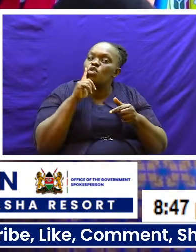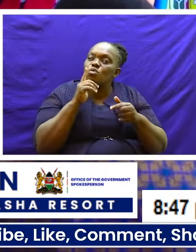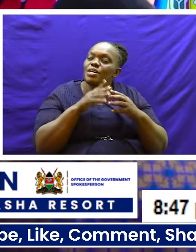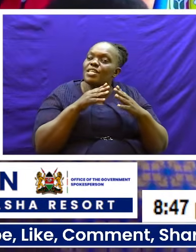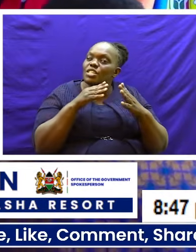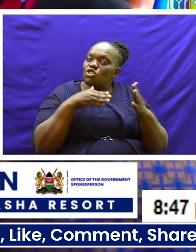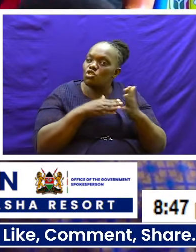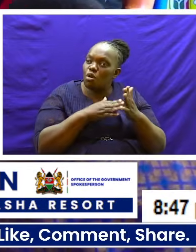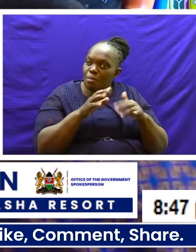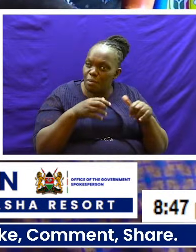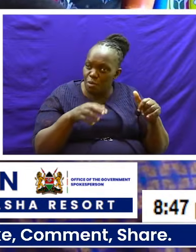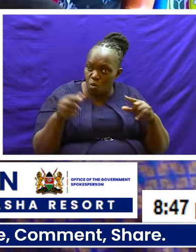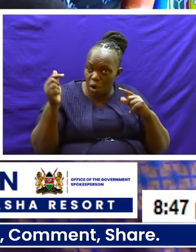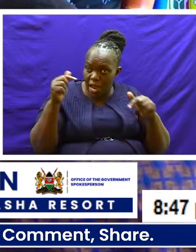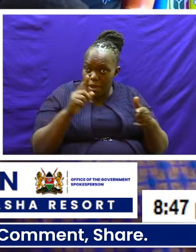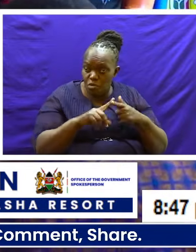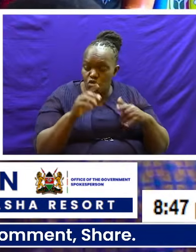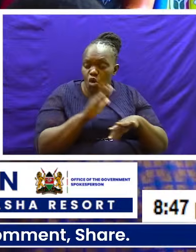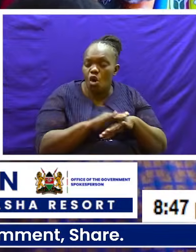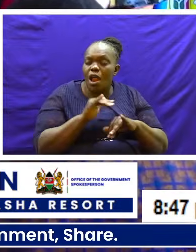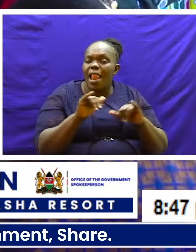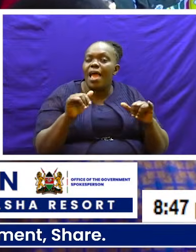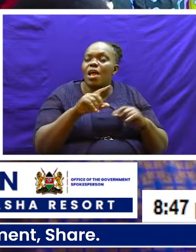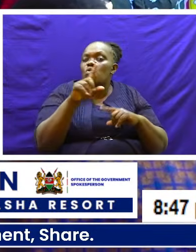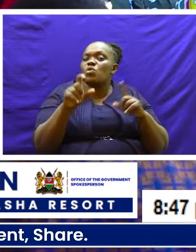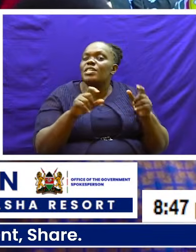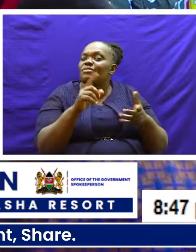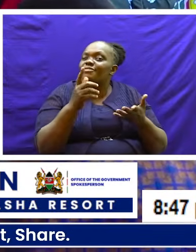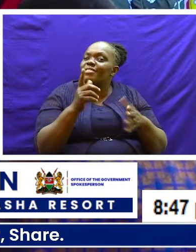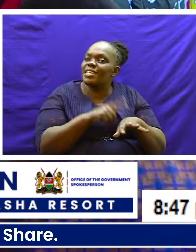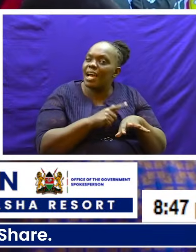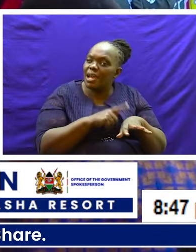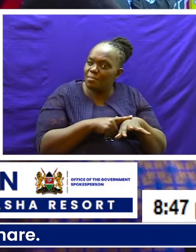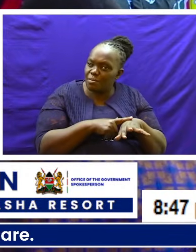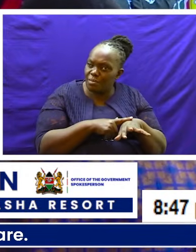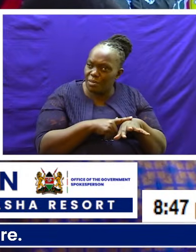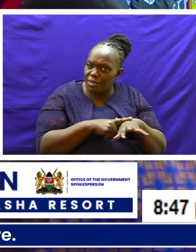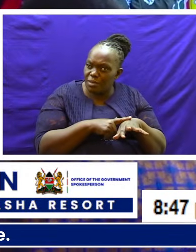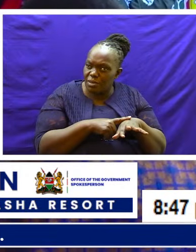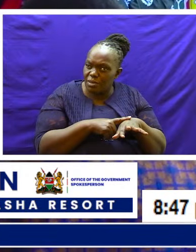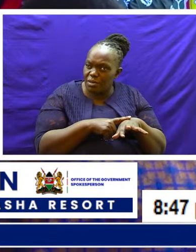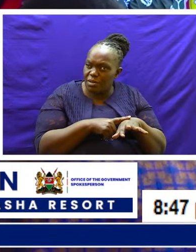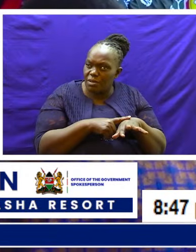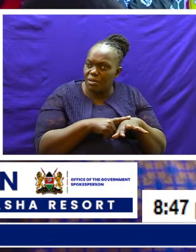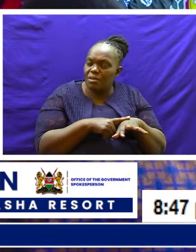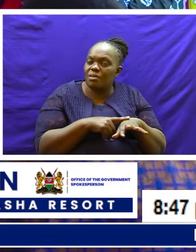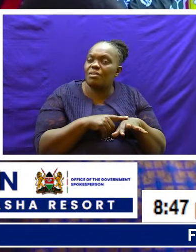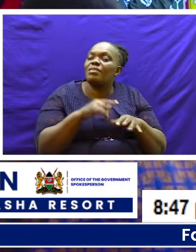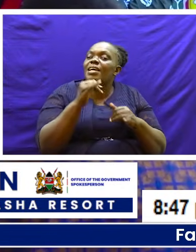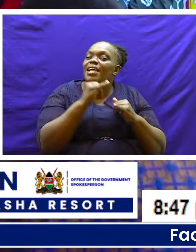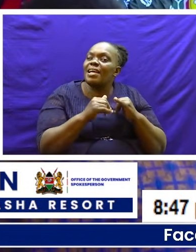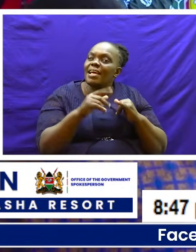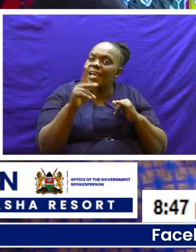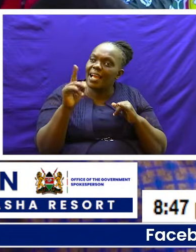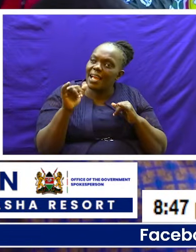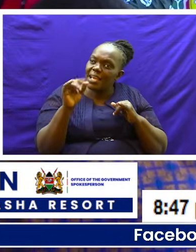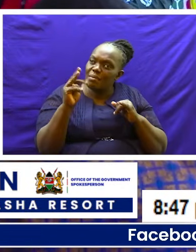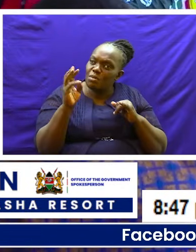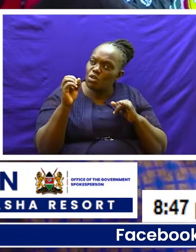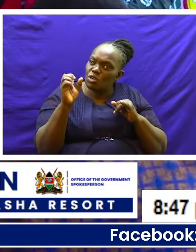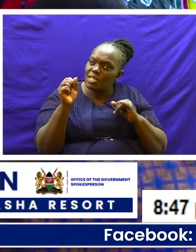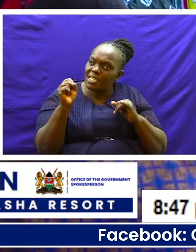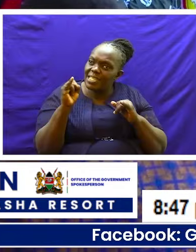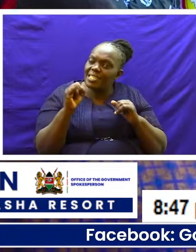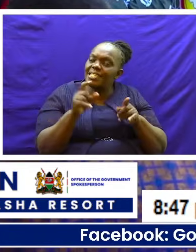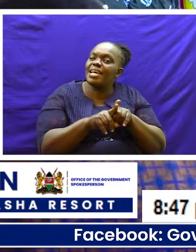Sindio? Let's come to the online questions quickly because of time. So there was the last one on the from Kaimosi in terms